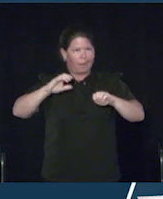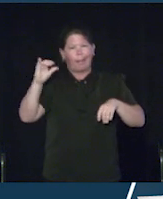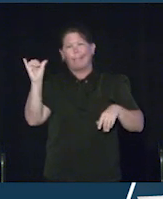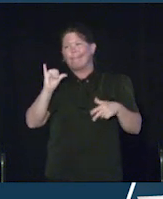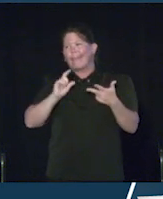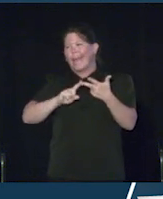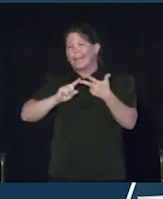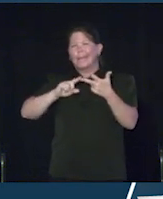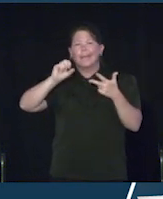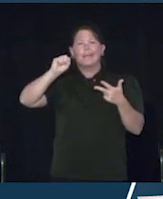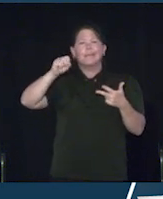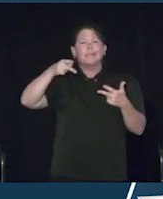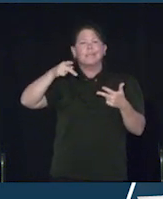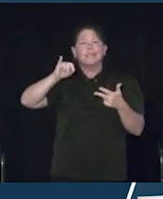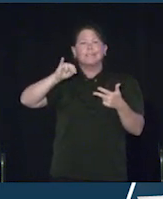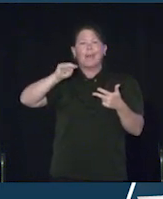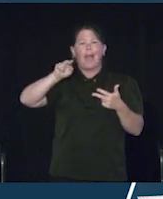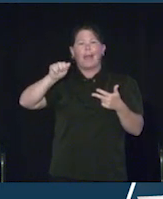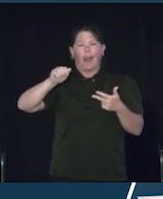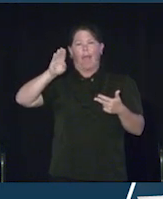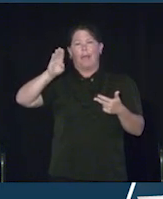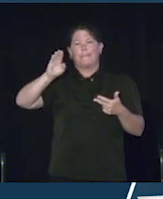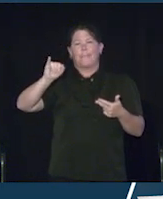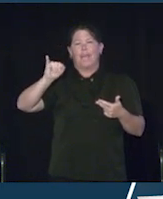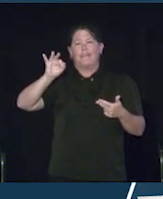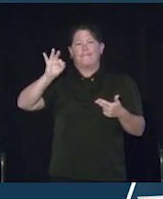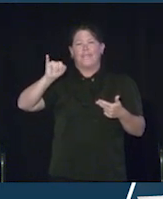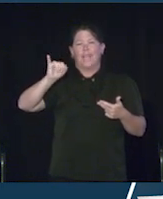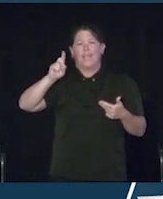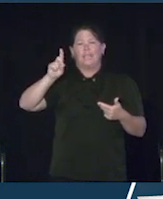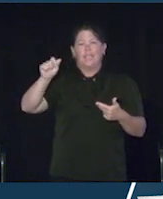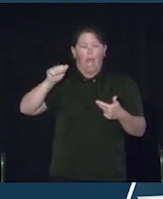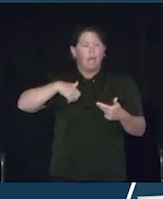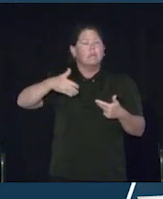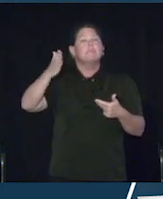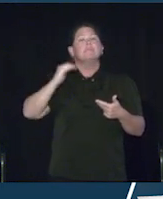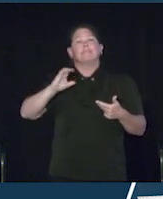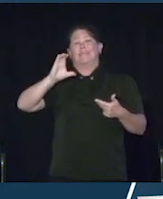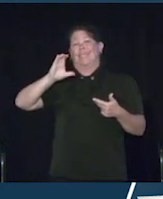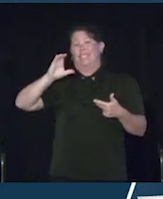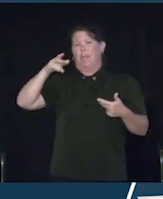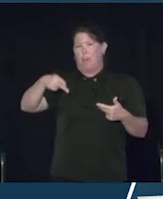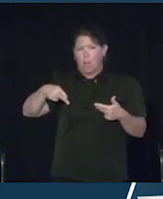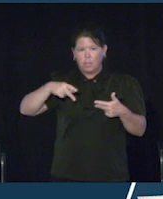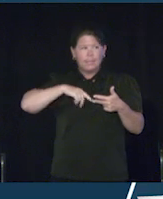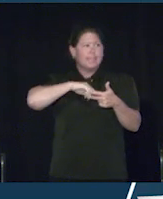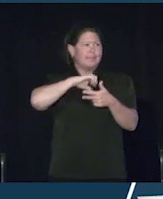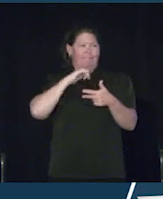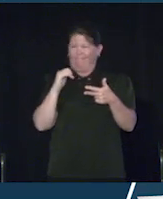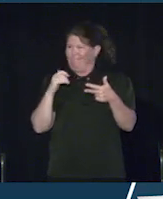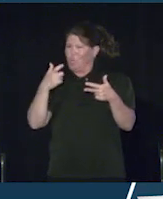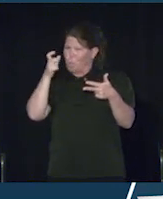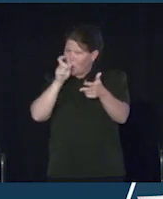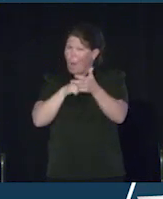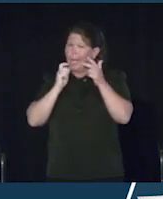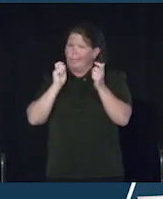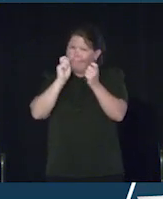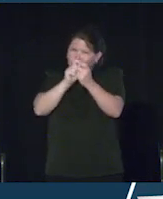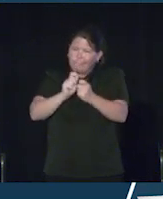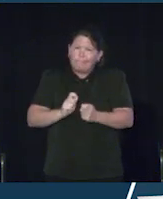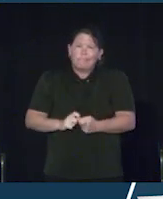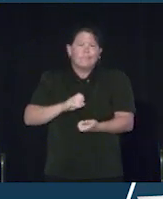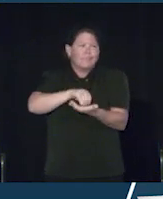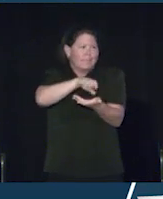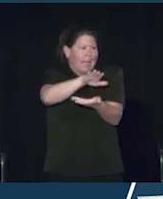spina bifida or cerebral palsy. All of those require specialized documents to verify that the person